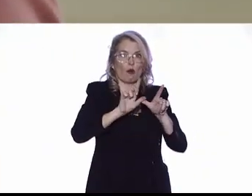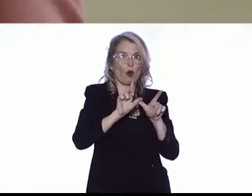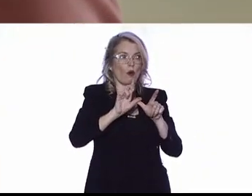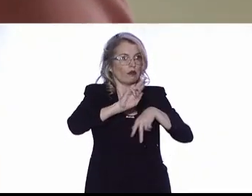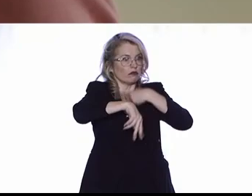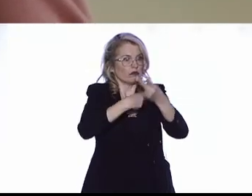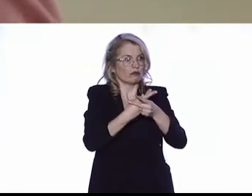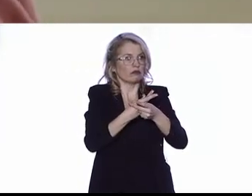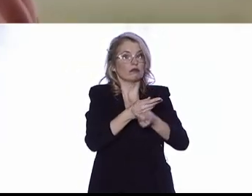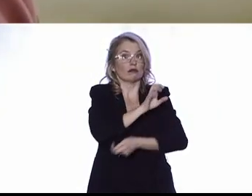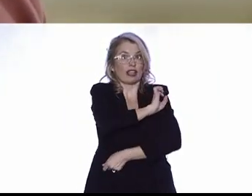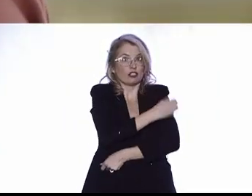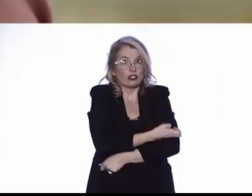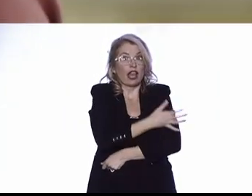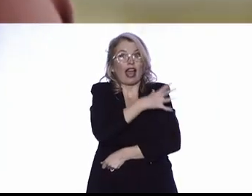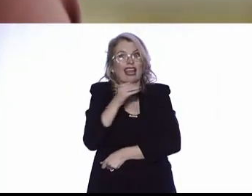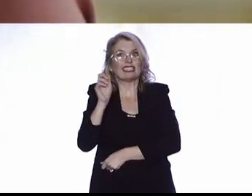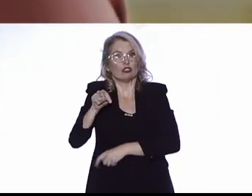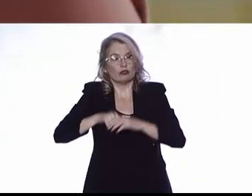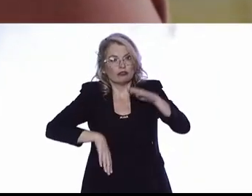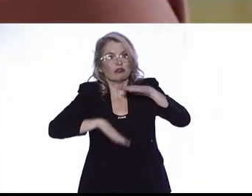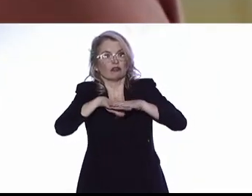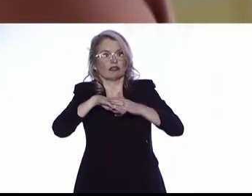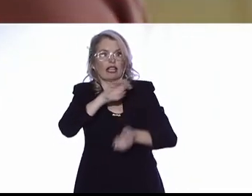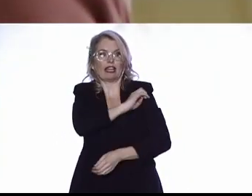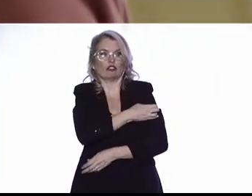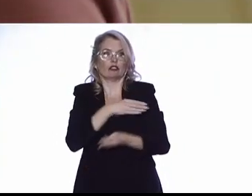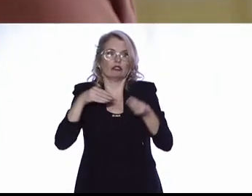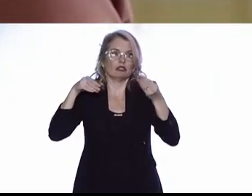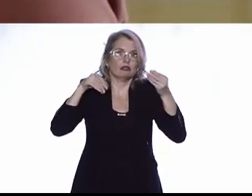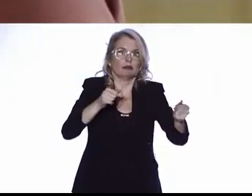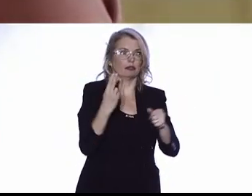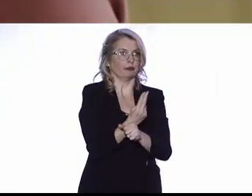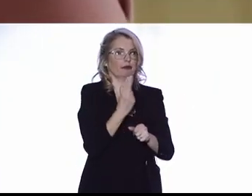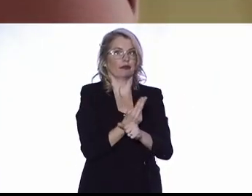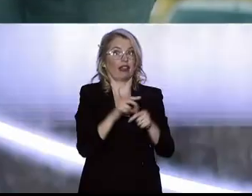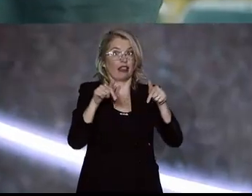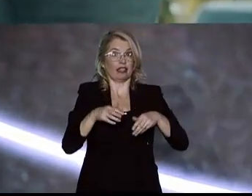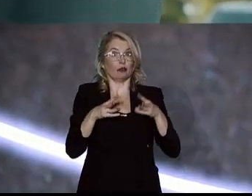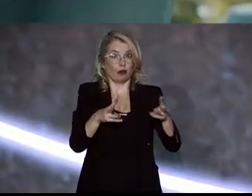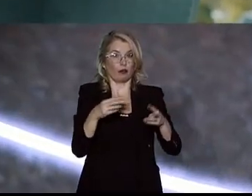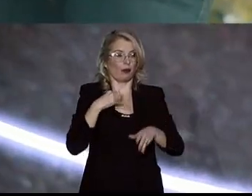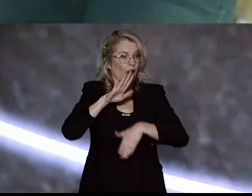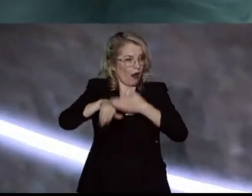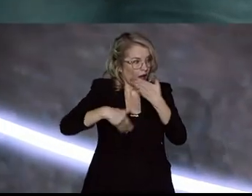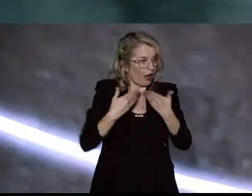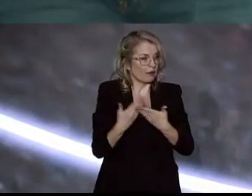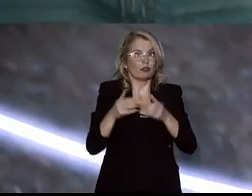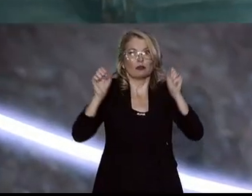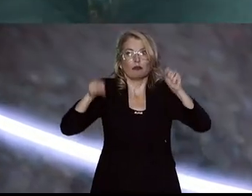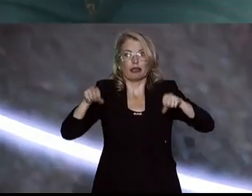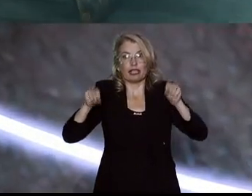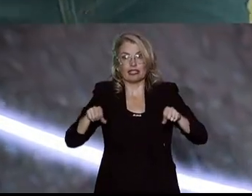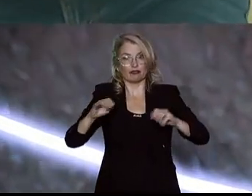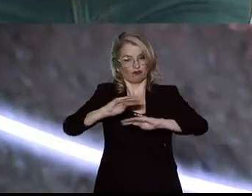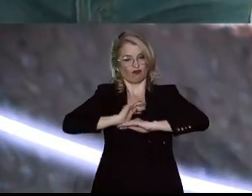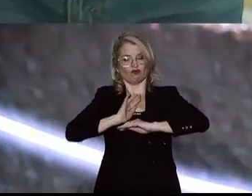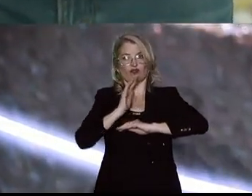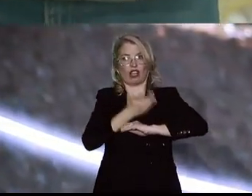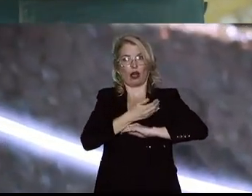power. And we need to maximize energy efficiency. In this way, we will be able to meet